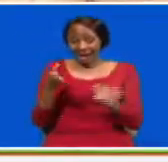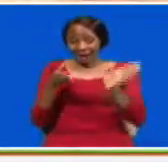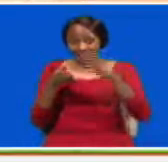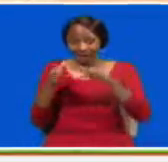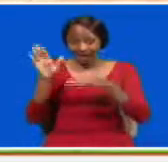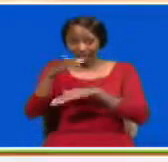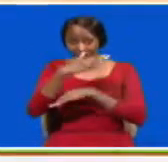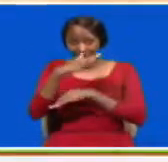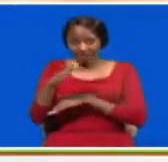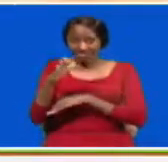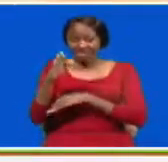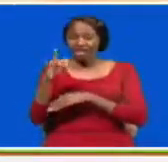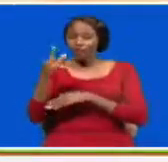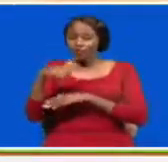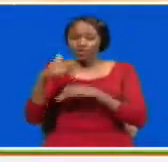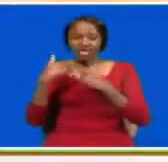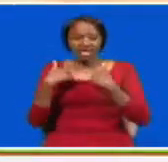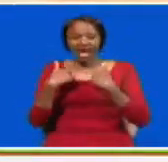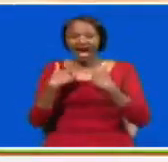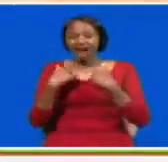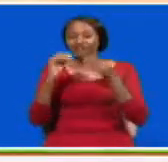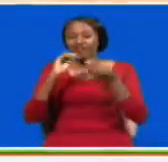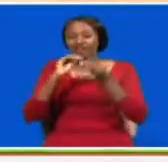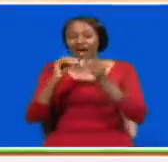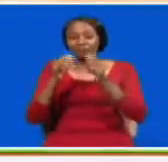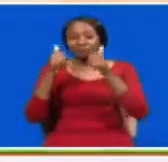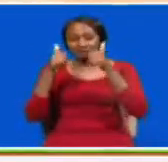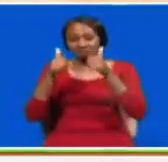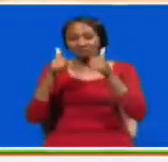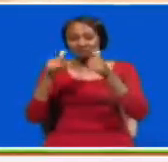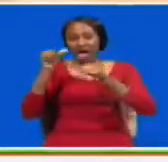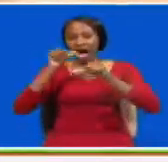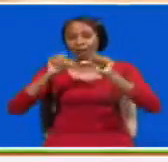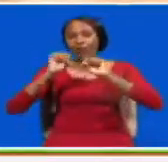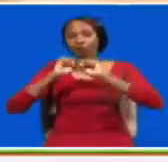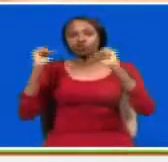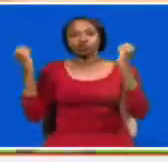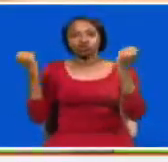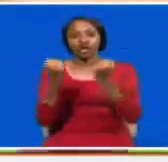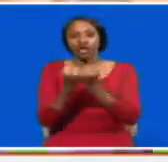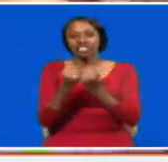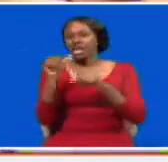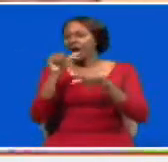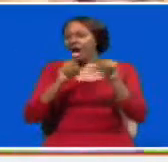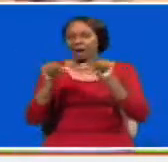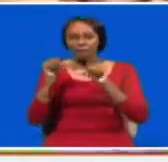we will still have the number to pass it, because it is about our society. It